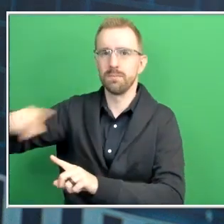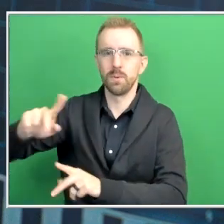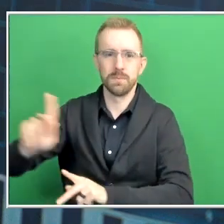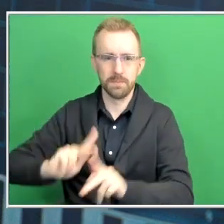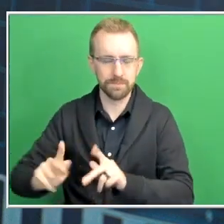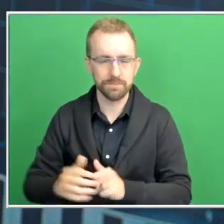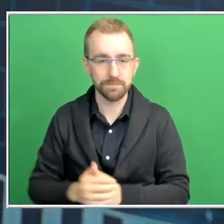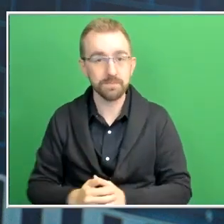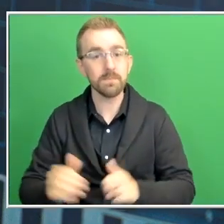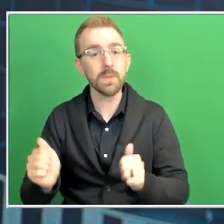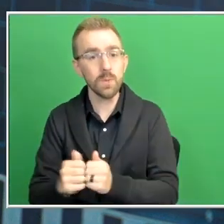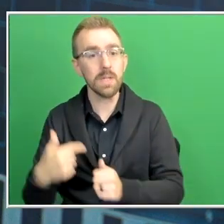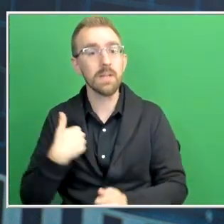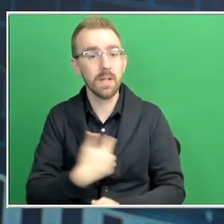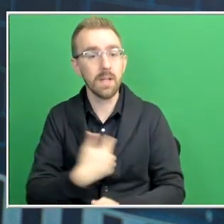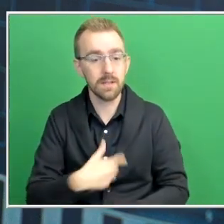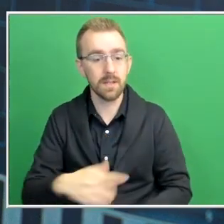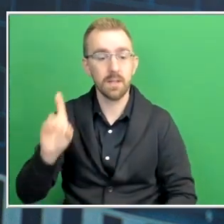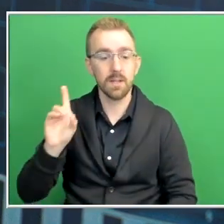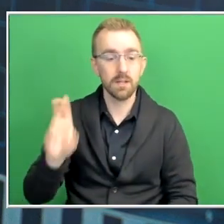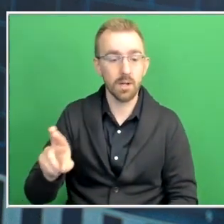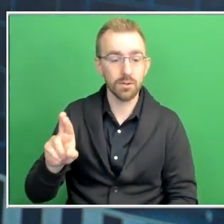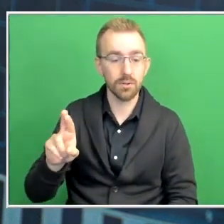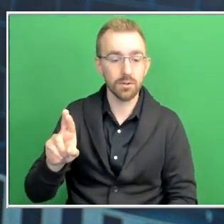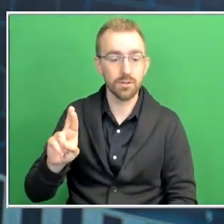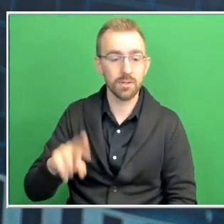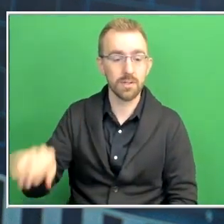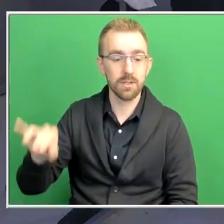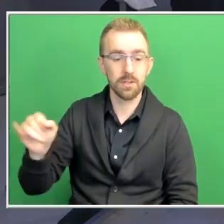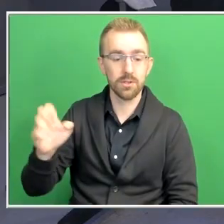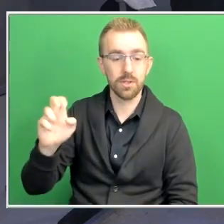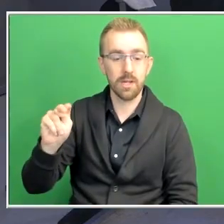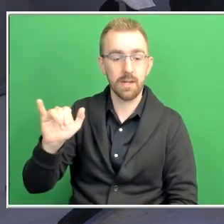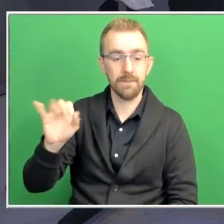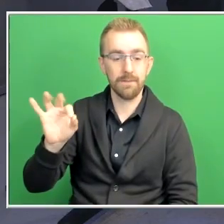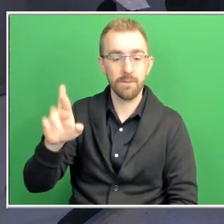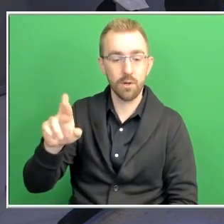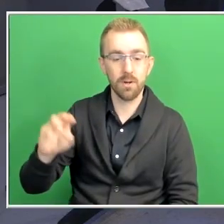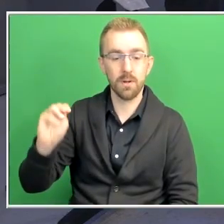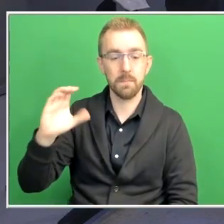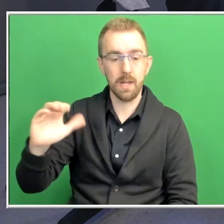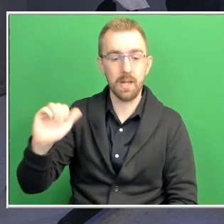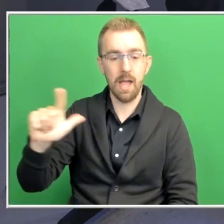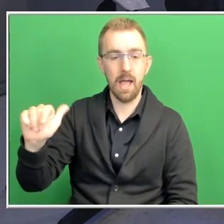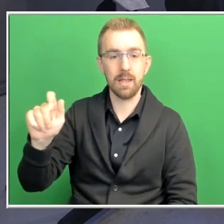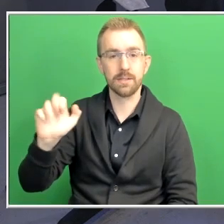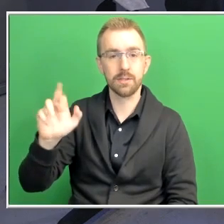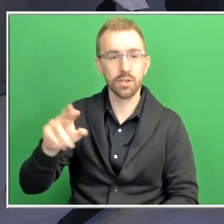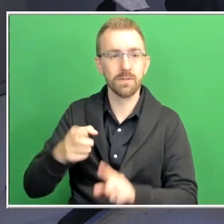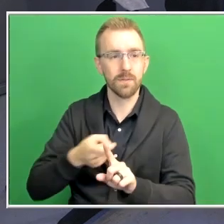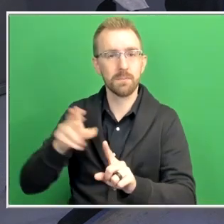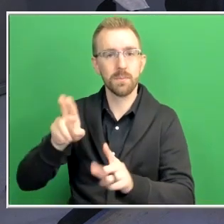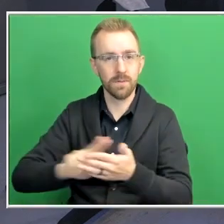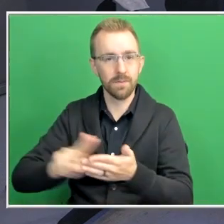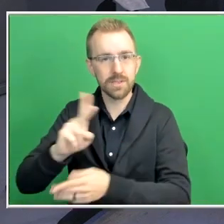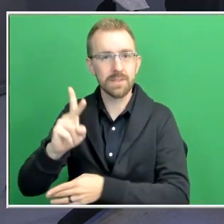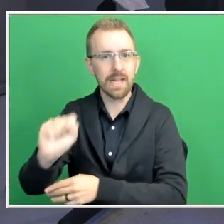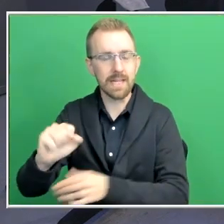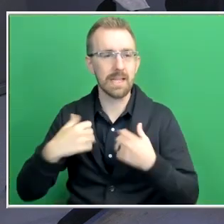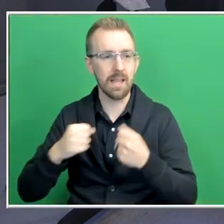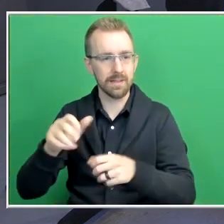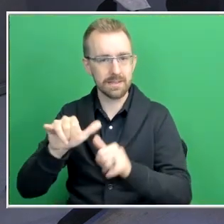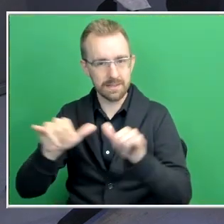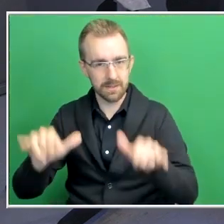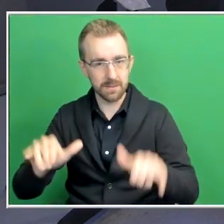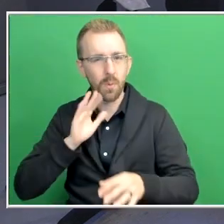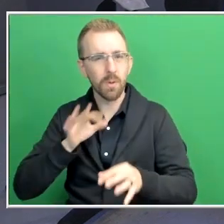is bariatric surgeon Dr. Jennifer McAllister from the University of Kansas Health System, who's going to help explain the process of